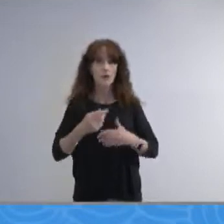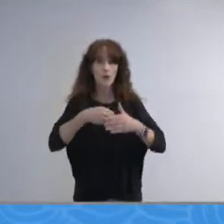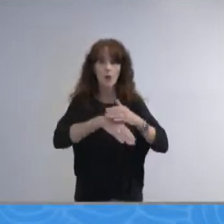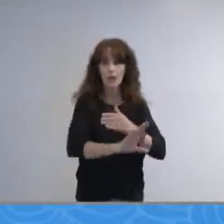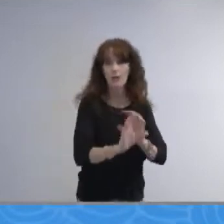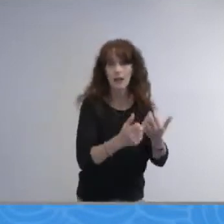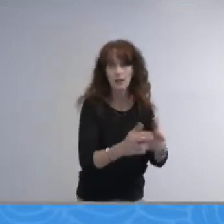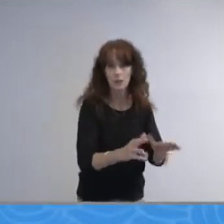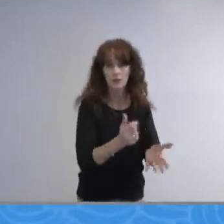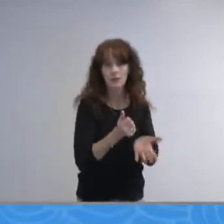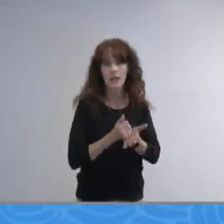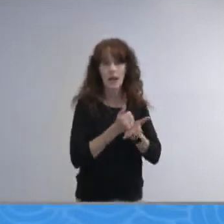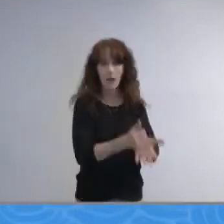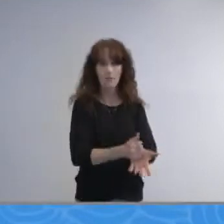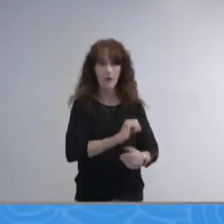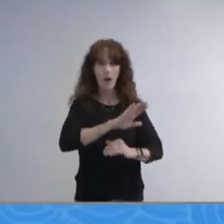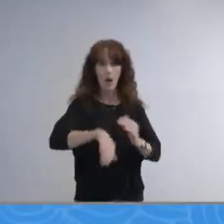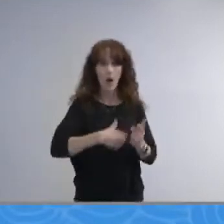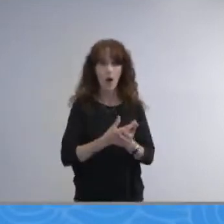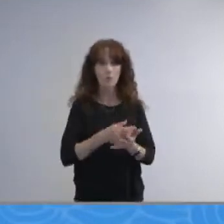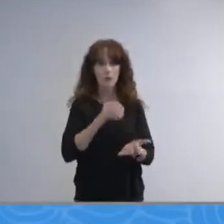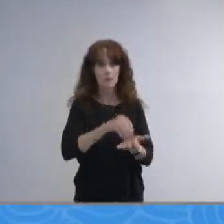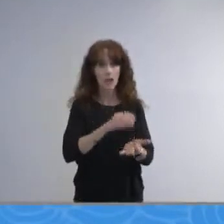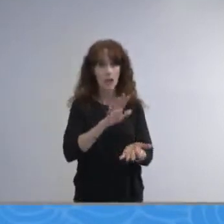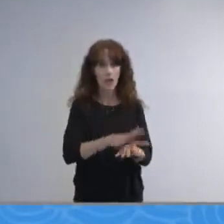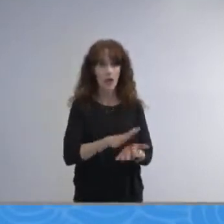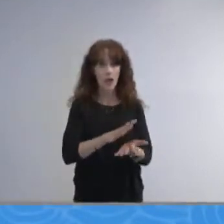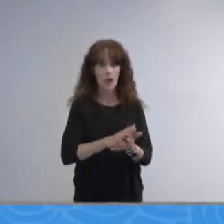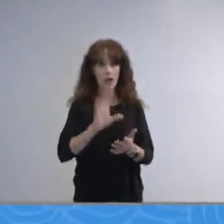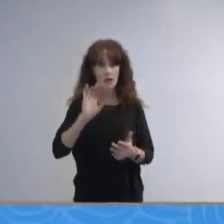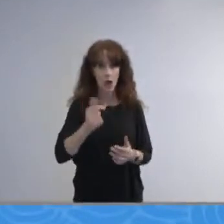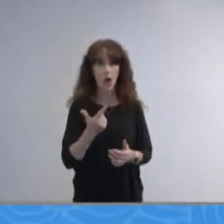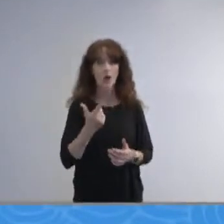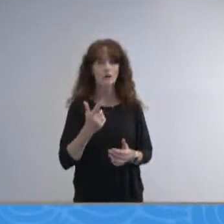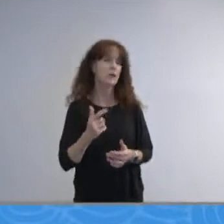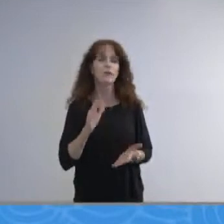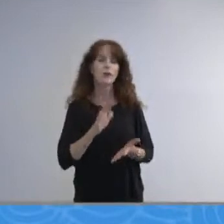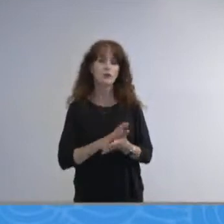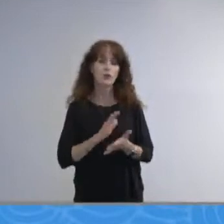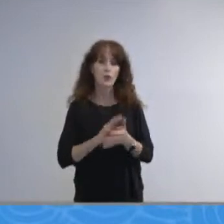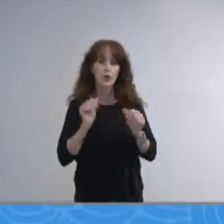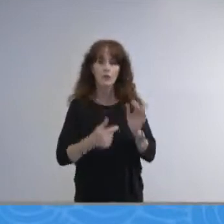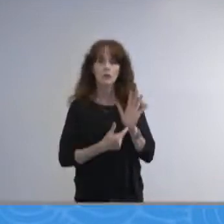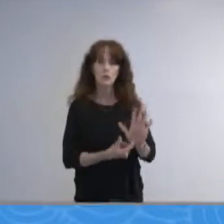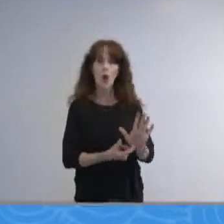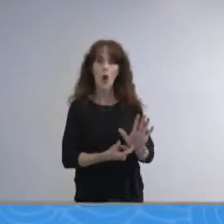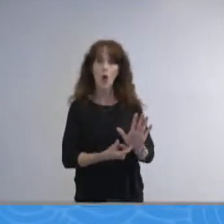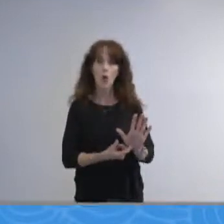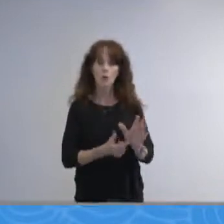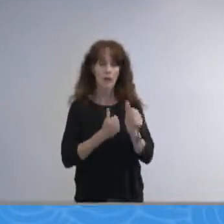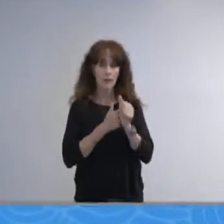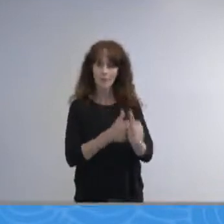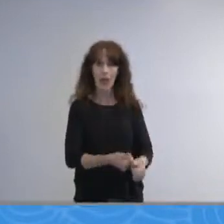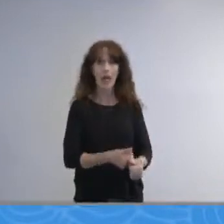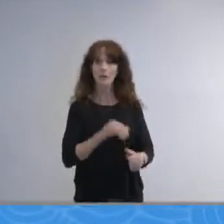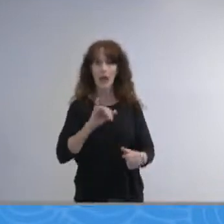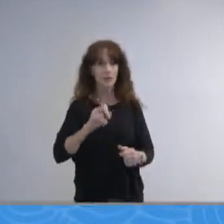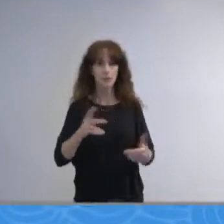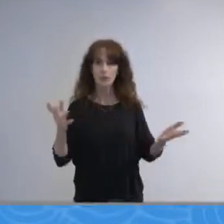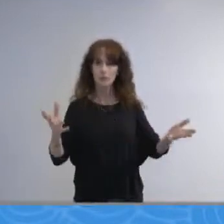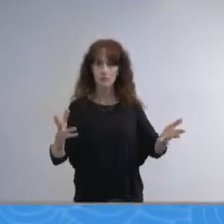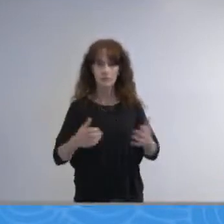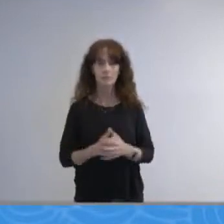into the classroom to help the child, all of that needs to be logged, because the school needs to be able to show that they were in compliance with the